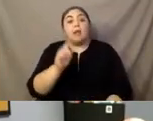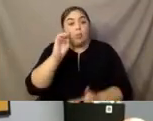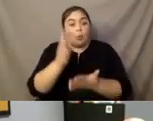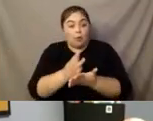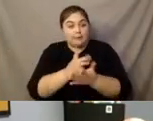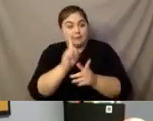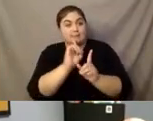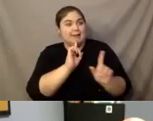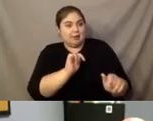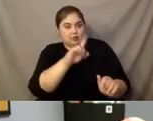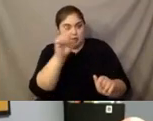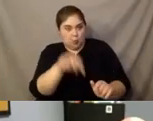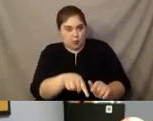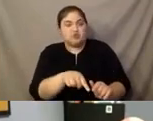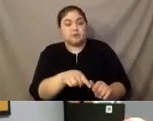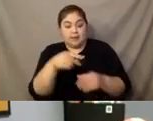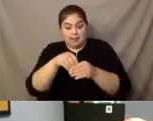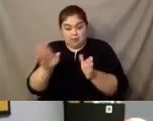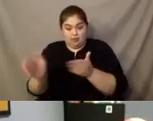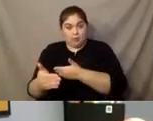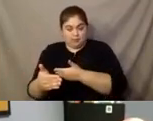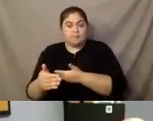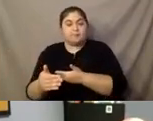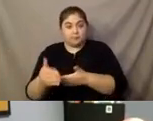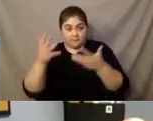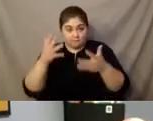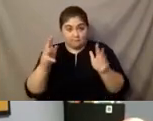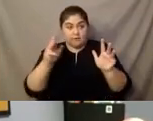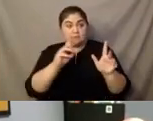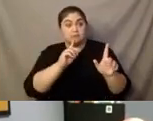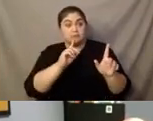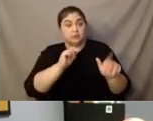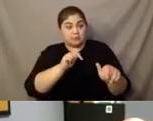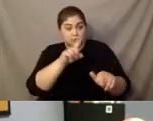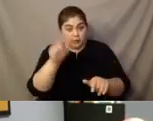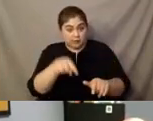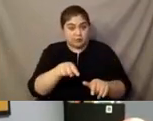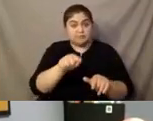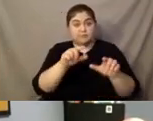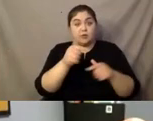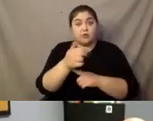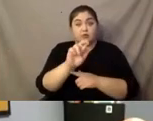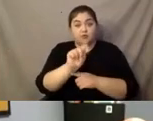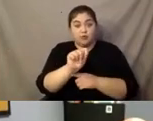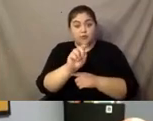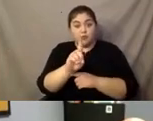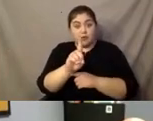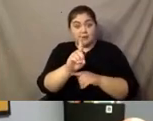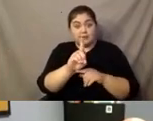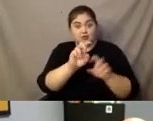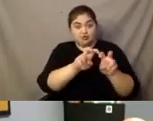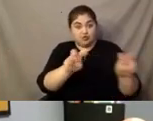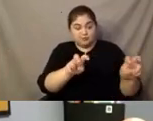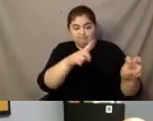prosecutor's questions in that room. And after that, the grand jury decides if there's reasonable cause to believe that the defendant